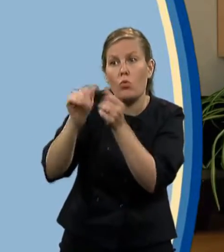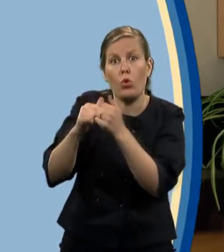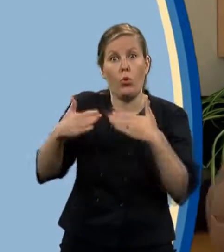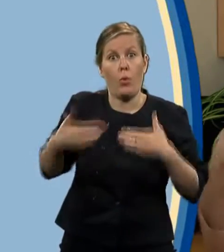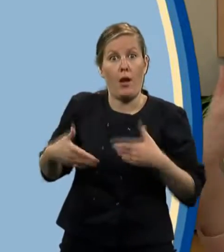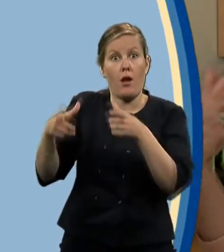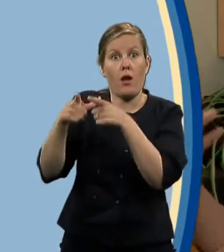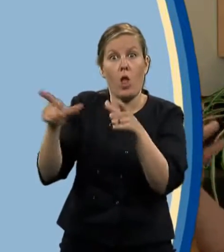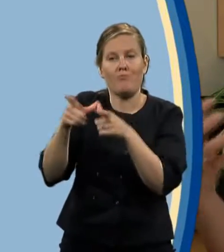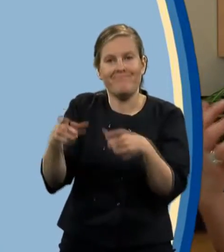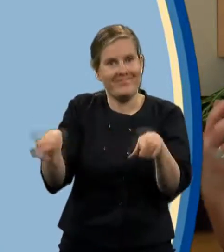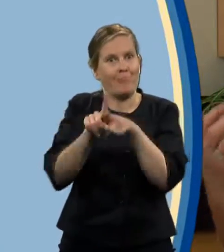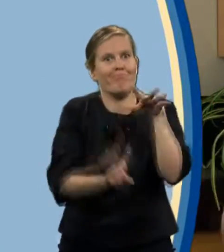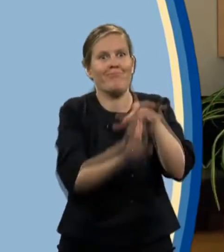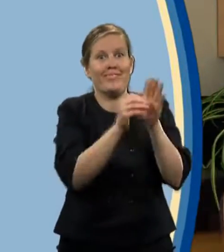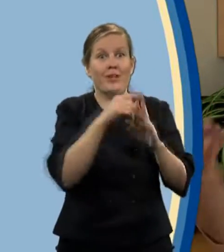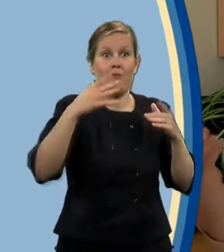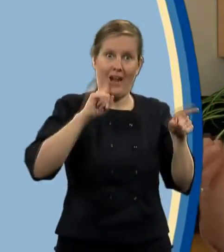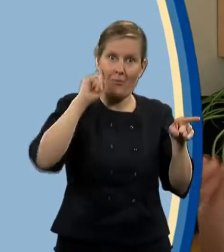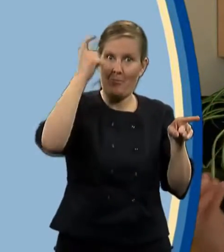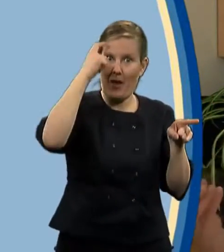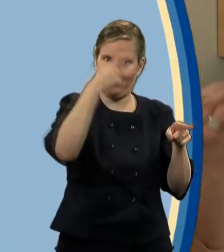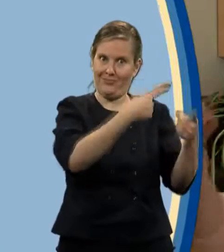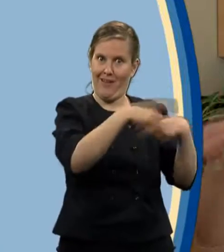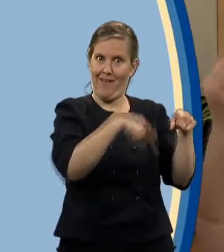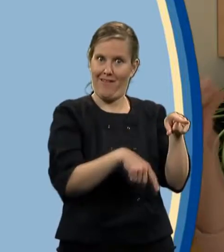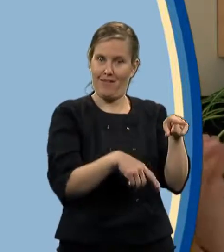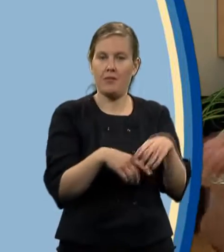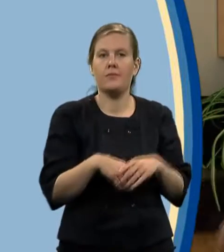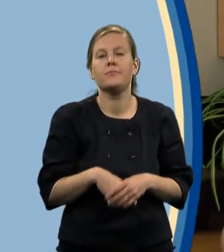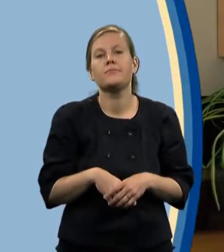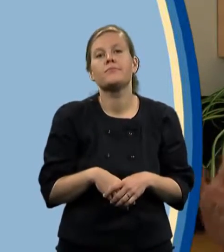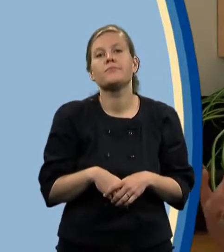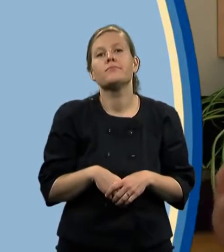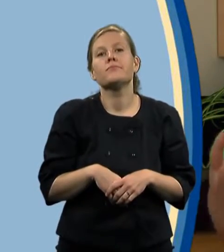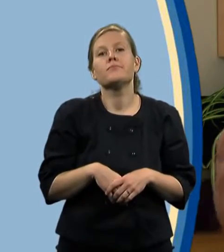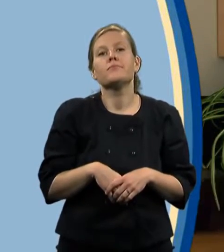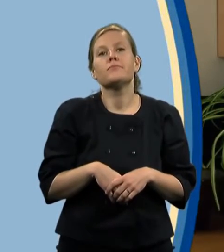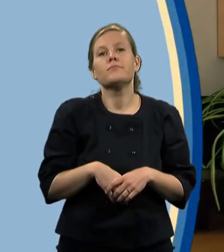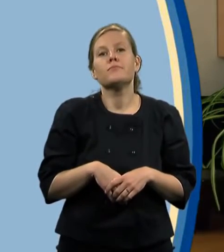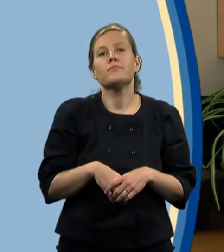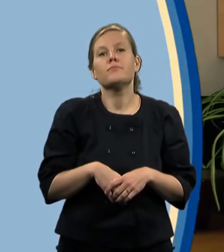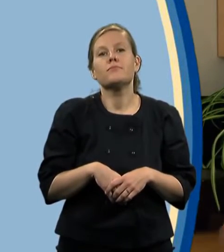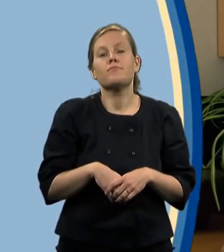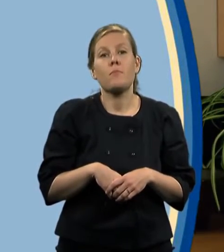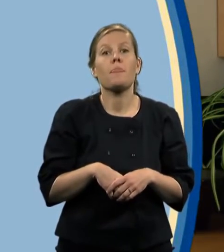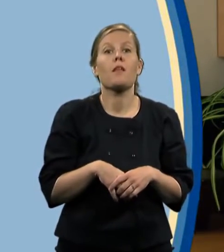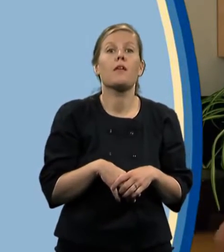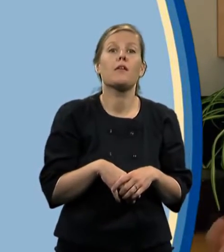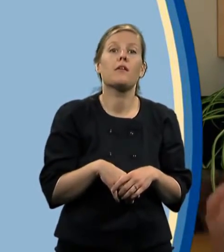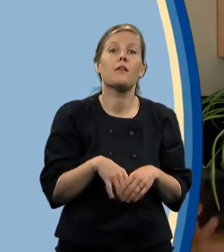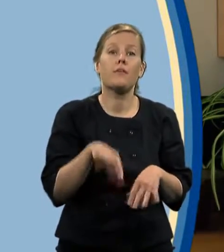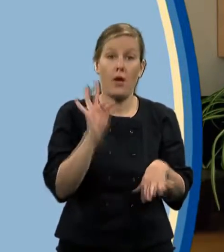for semantic processing of meaning was also processing semantics in sign language. The tissue that's participating in the processing